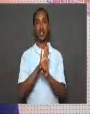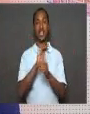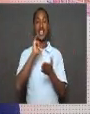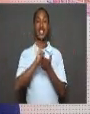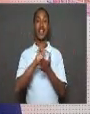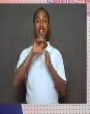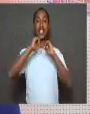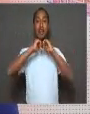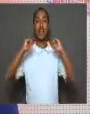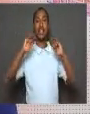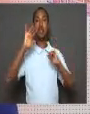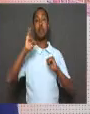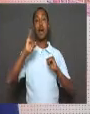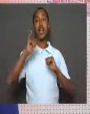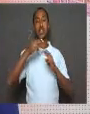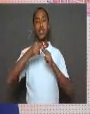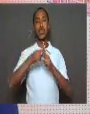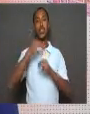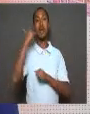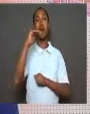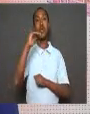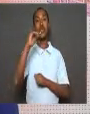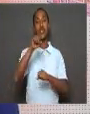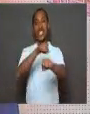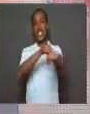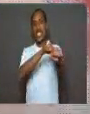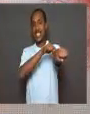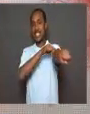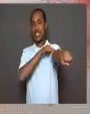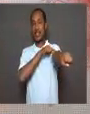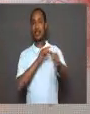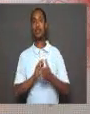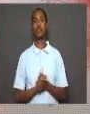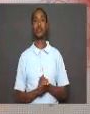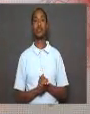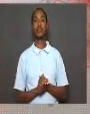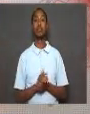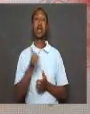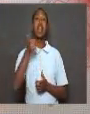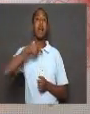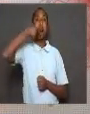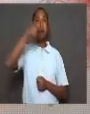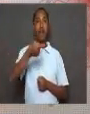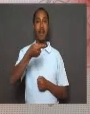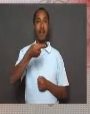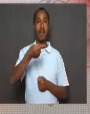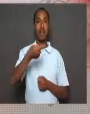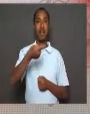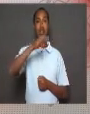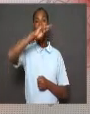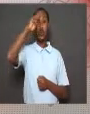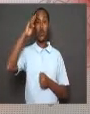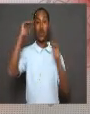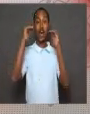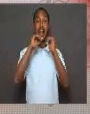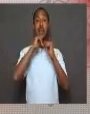are separated by a short amount of distance. In other words, due to an